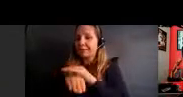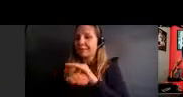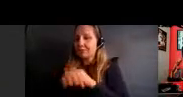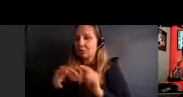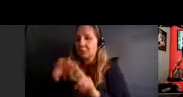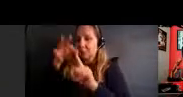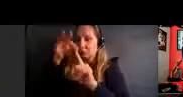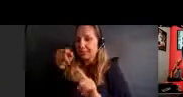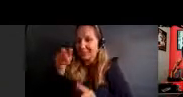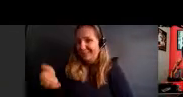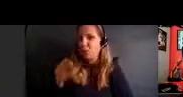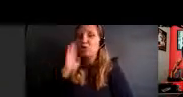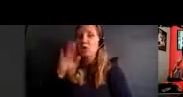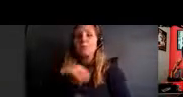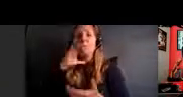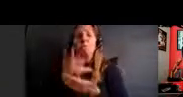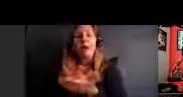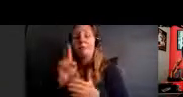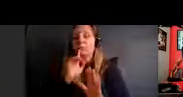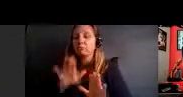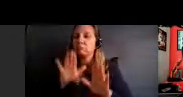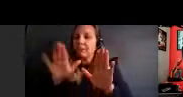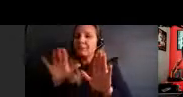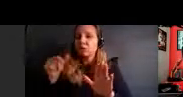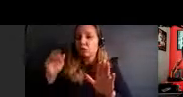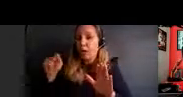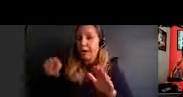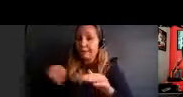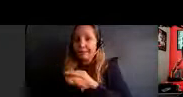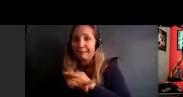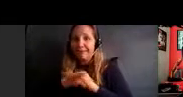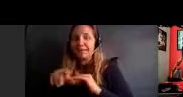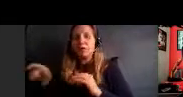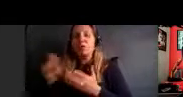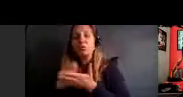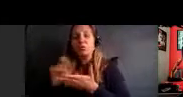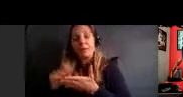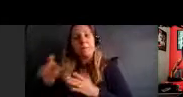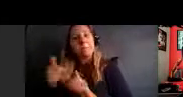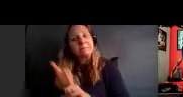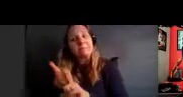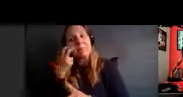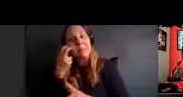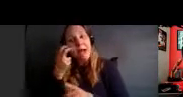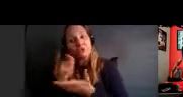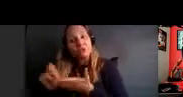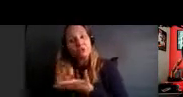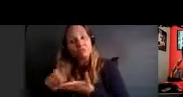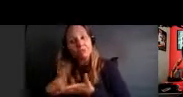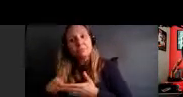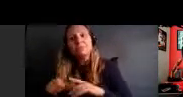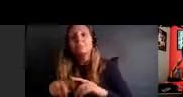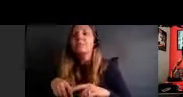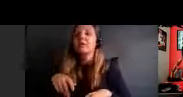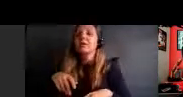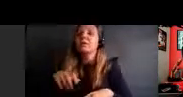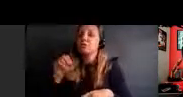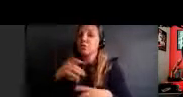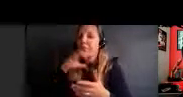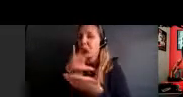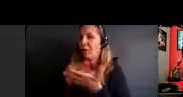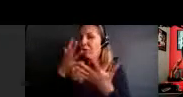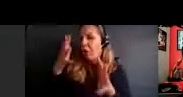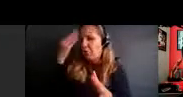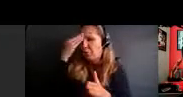some amazing things when Grant was coming in and doing a story as a journalist, as a blind journalist, because she already knew sort of the context. But